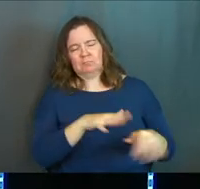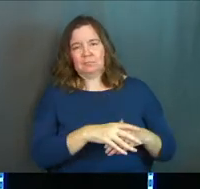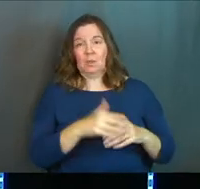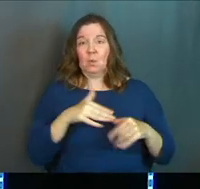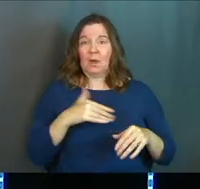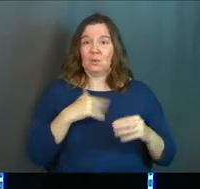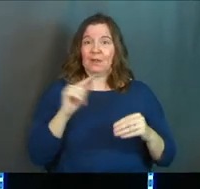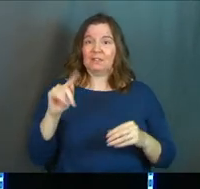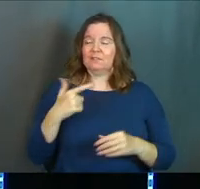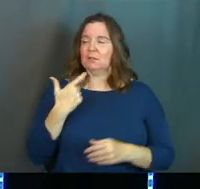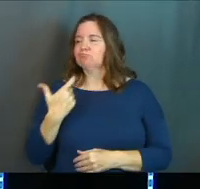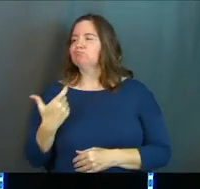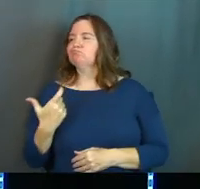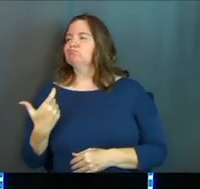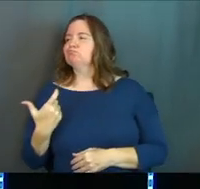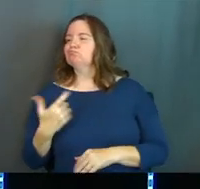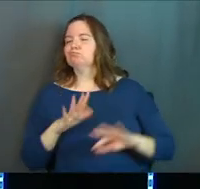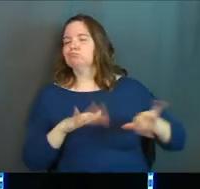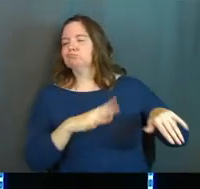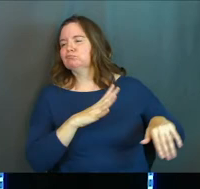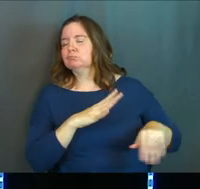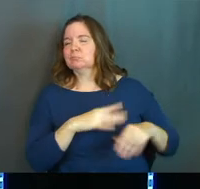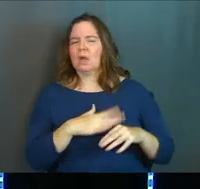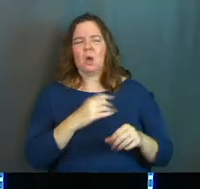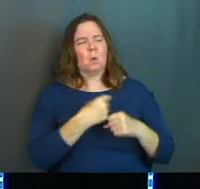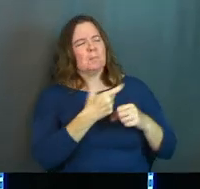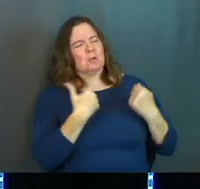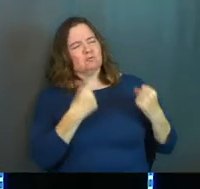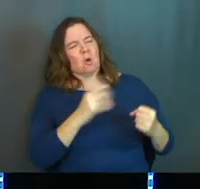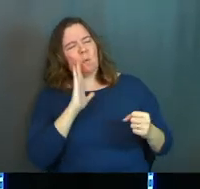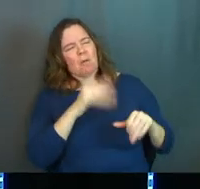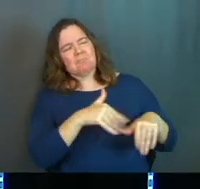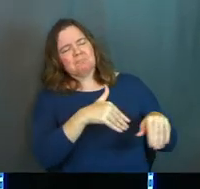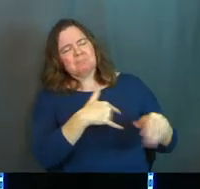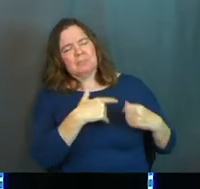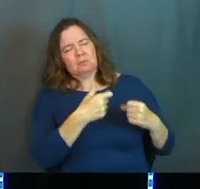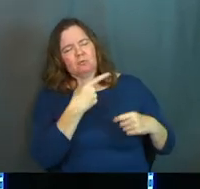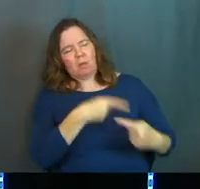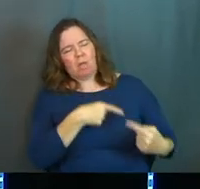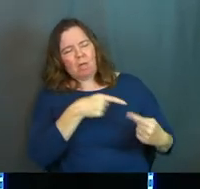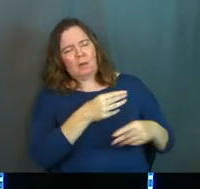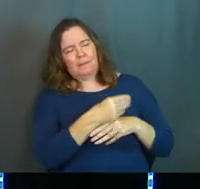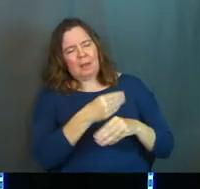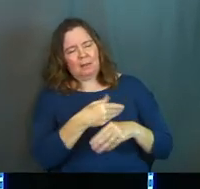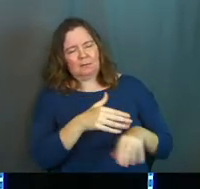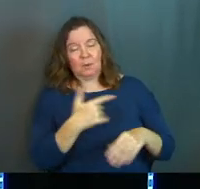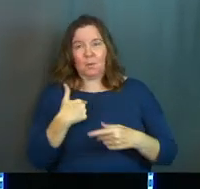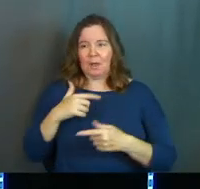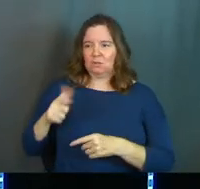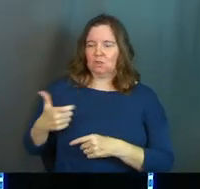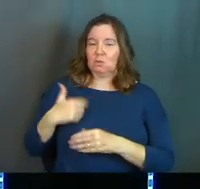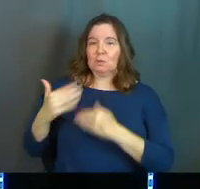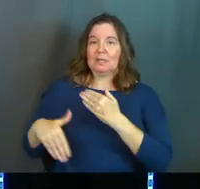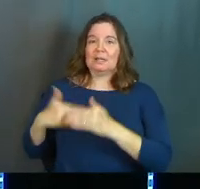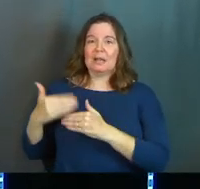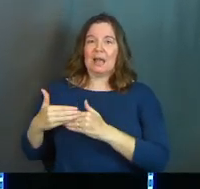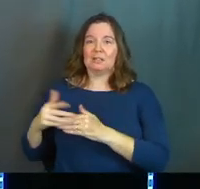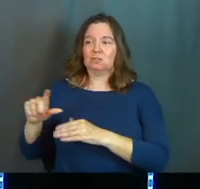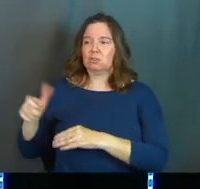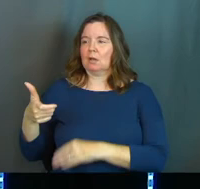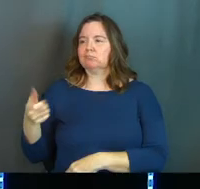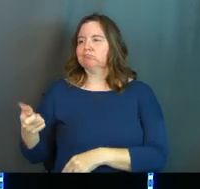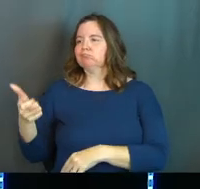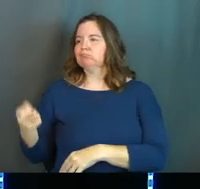while you've got the TV on. It'll make you stronger while you turn to the next